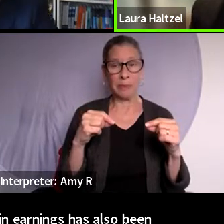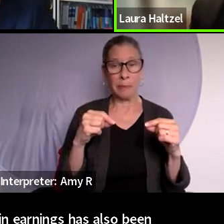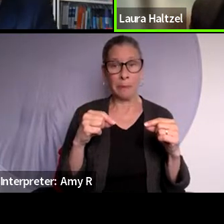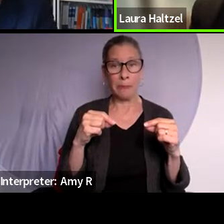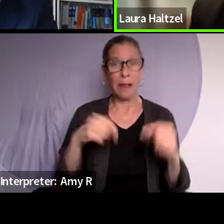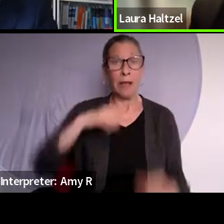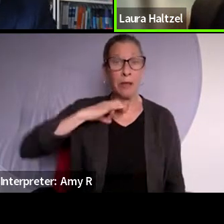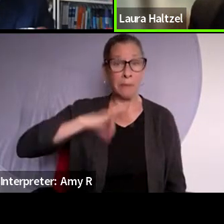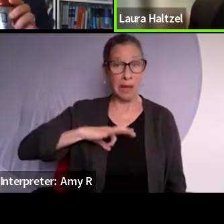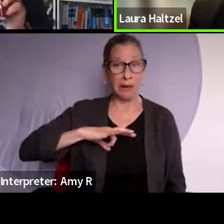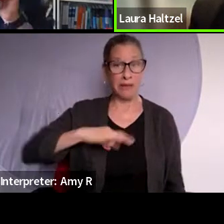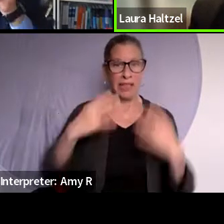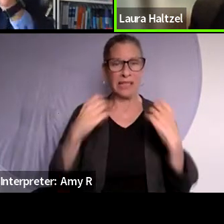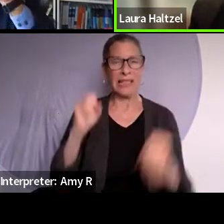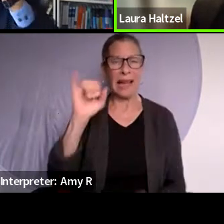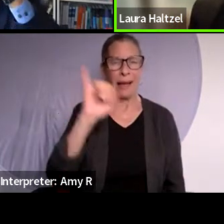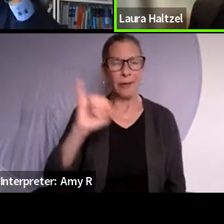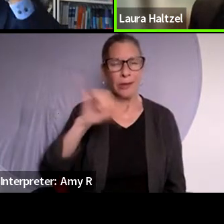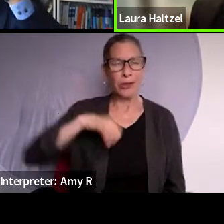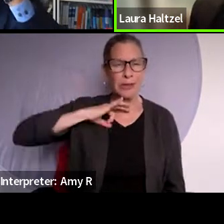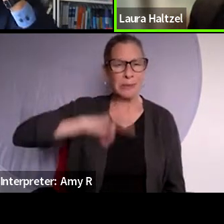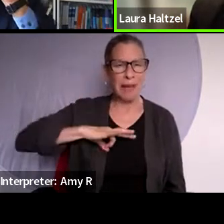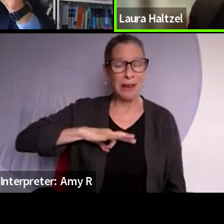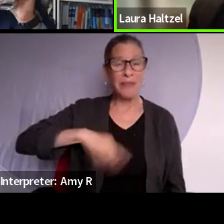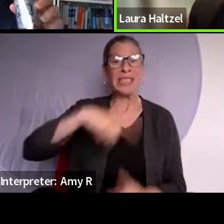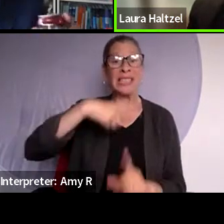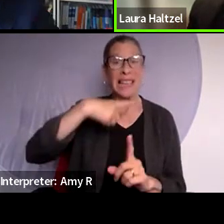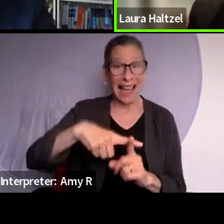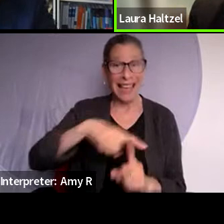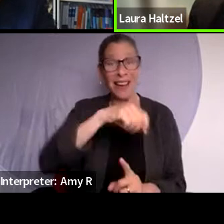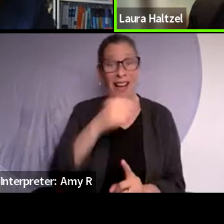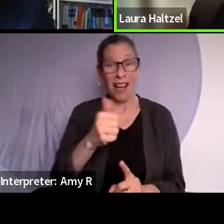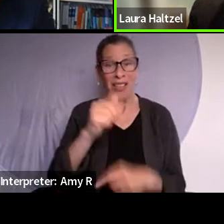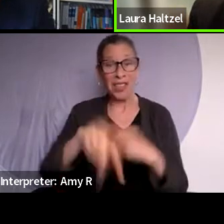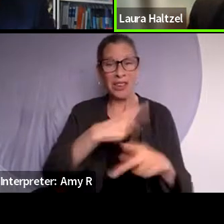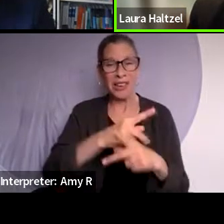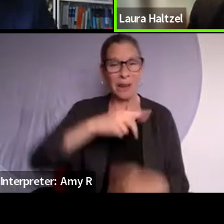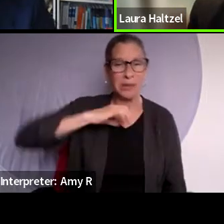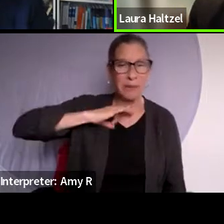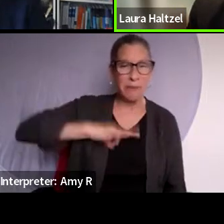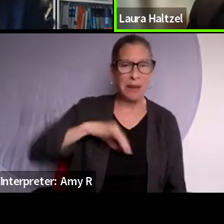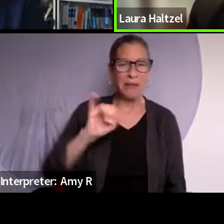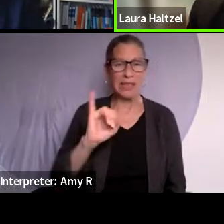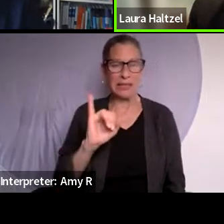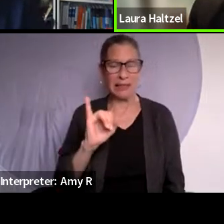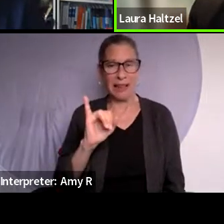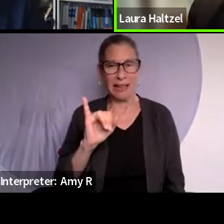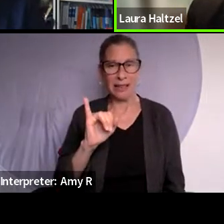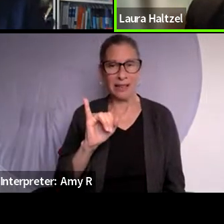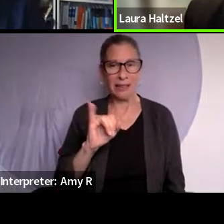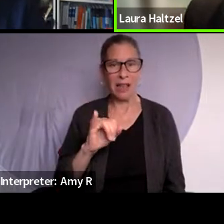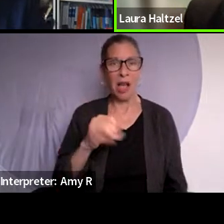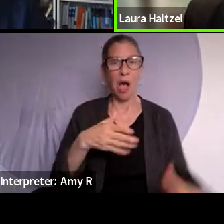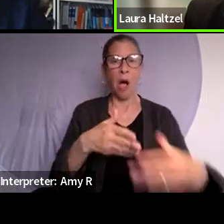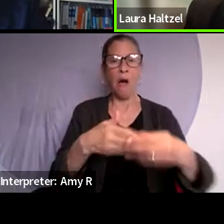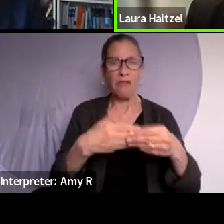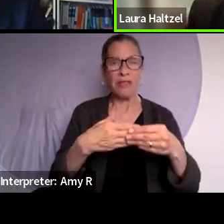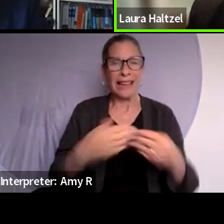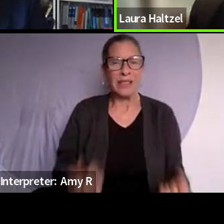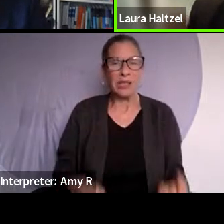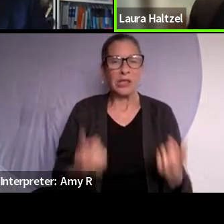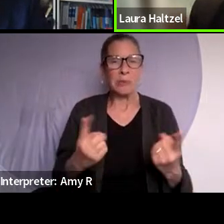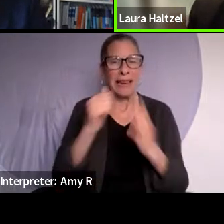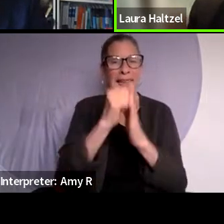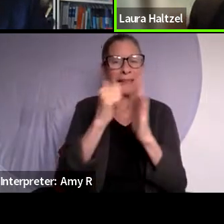Those benefits, the health insurance benefits, in addition to some other types of benefits, such as flex spending accounts, say